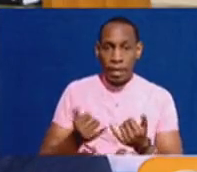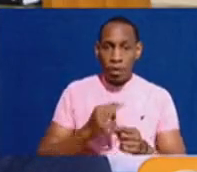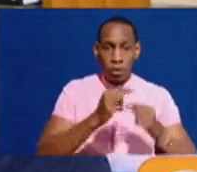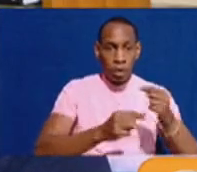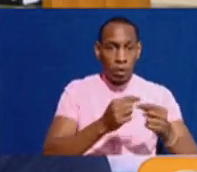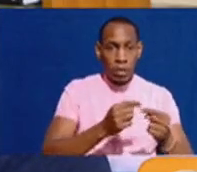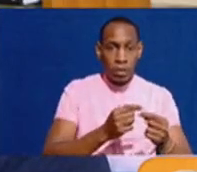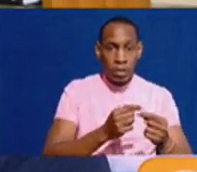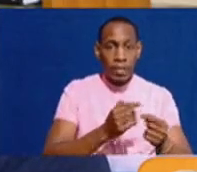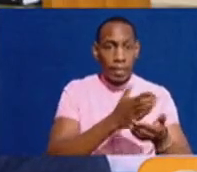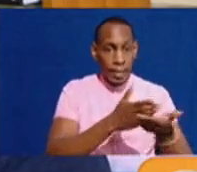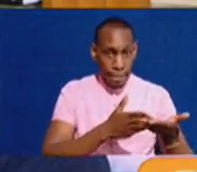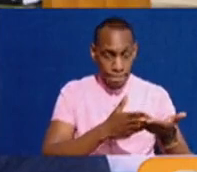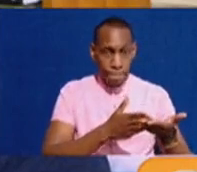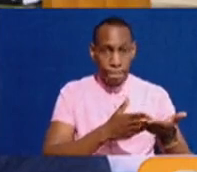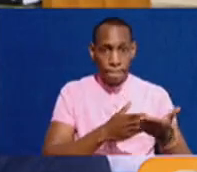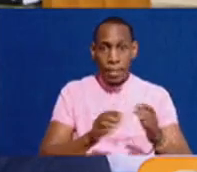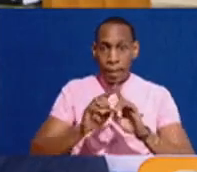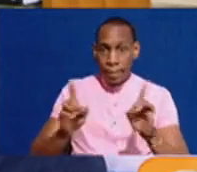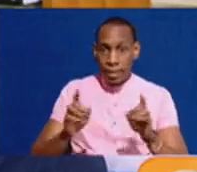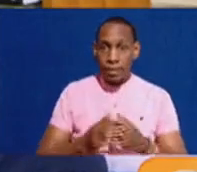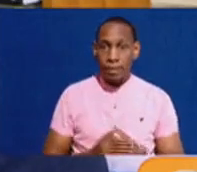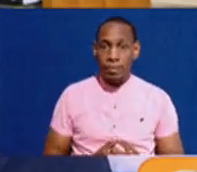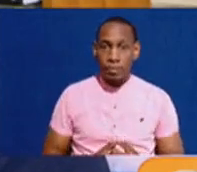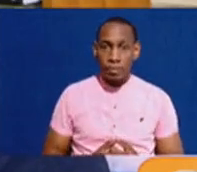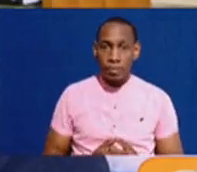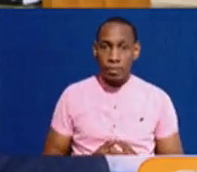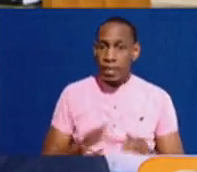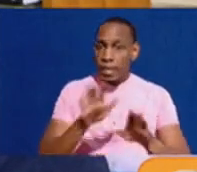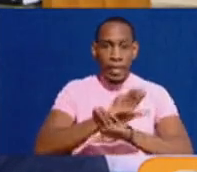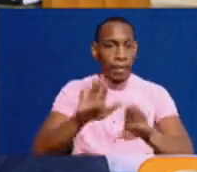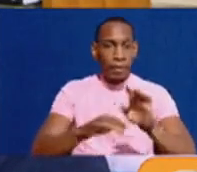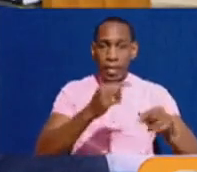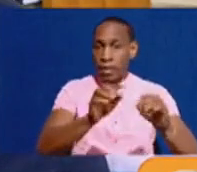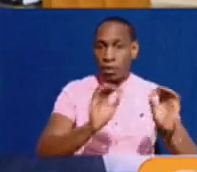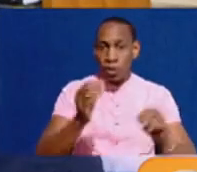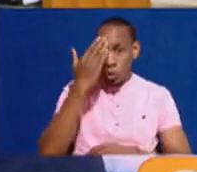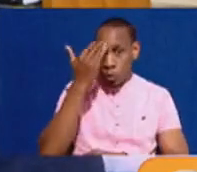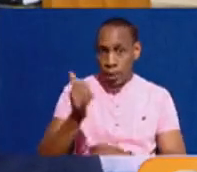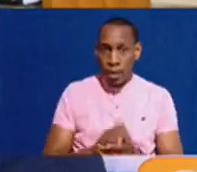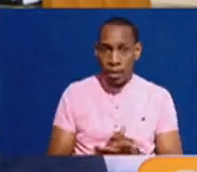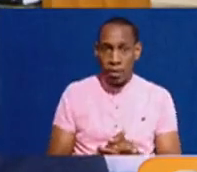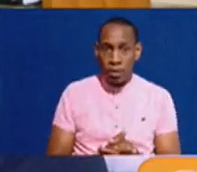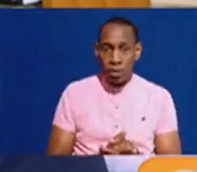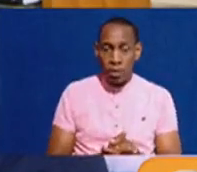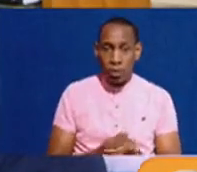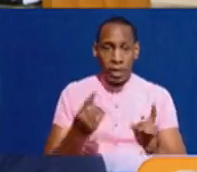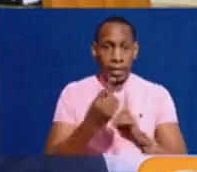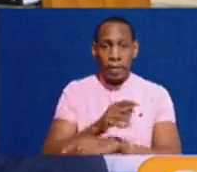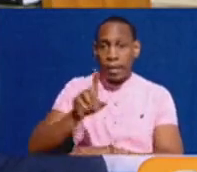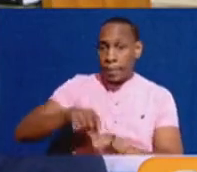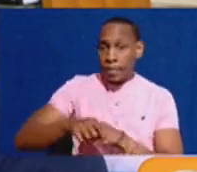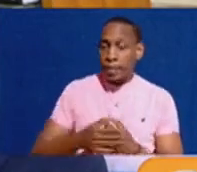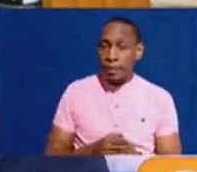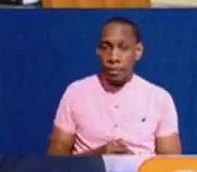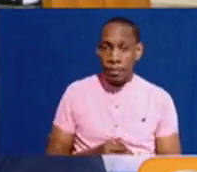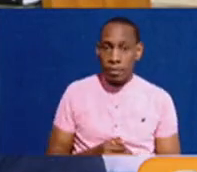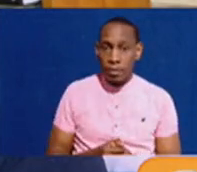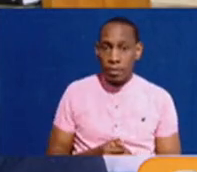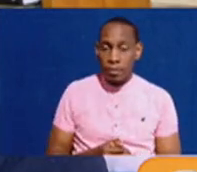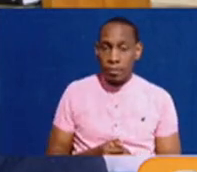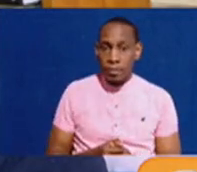continuity, but not everything, because there has to be some distinctions as to why